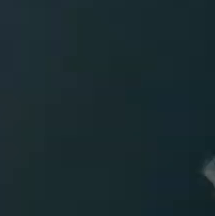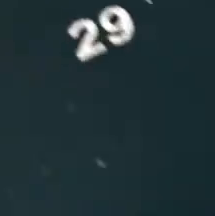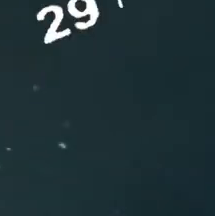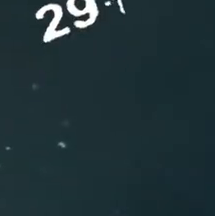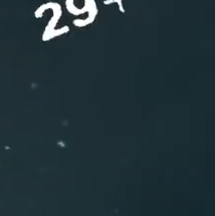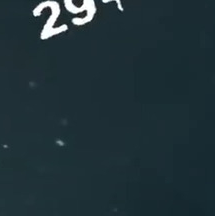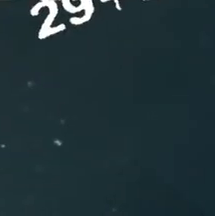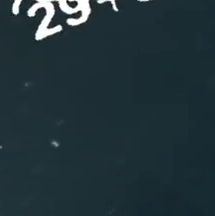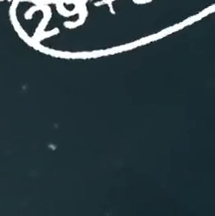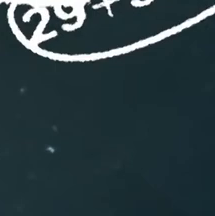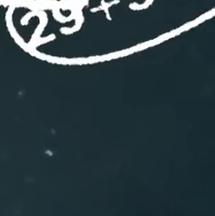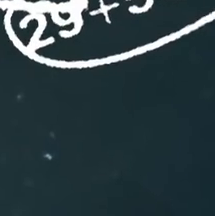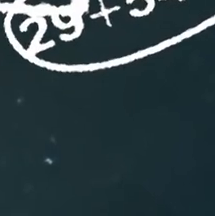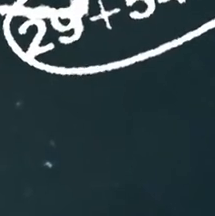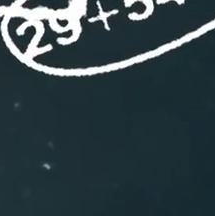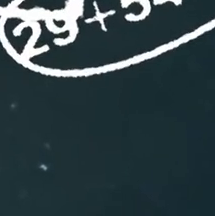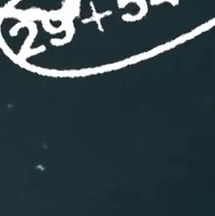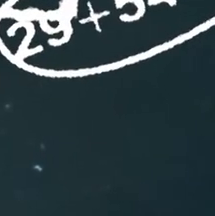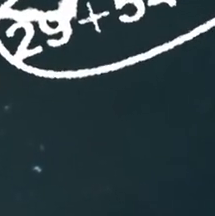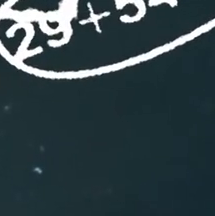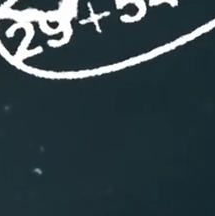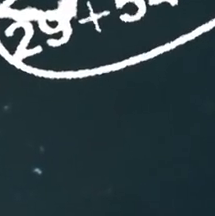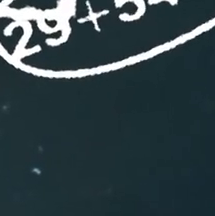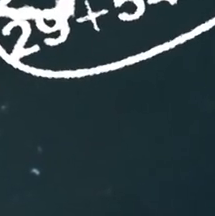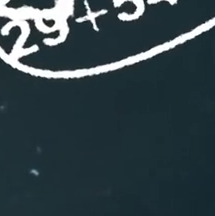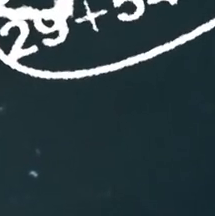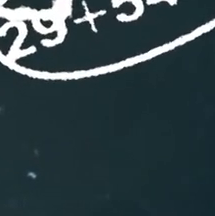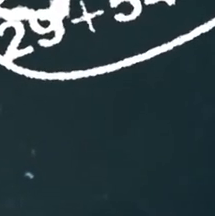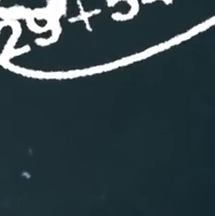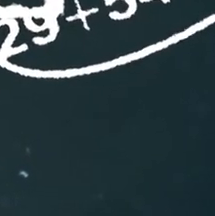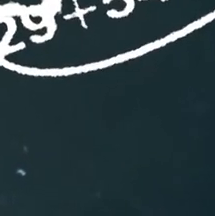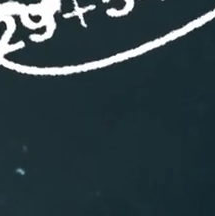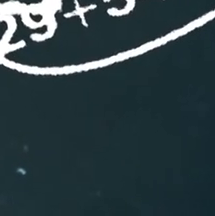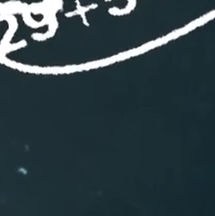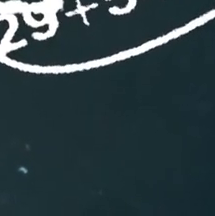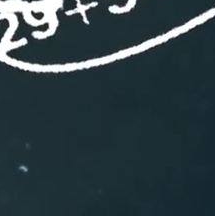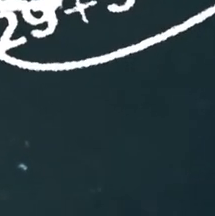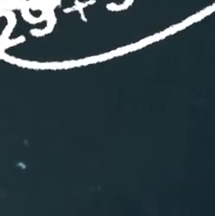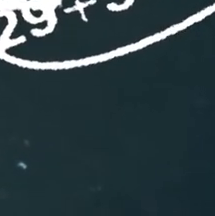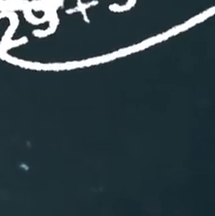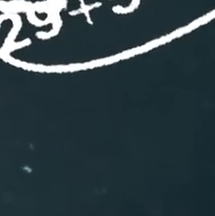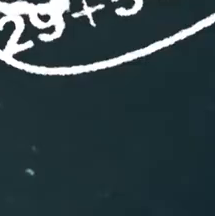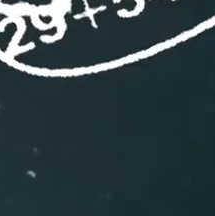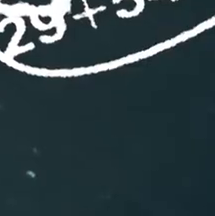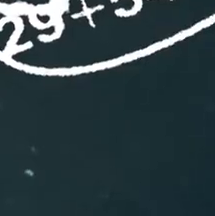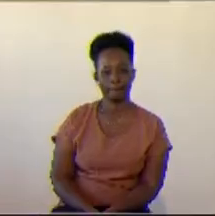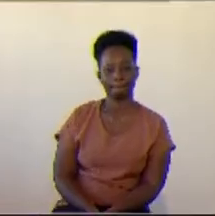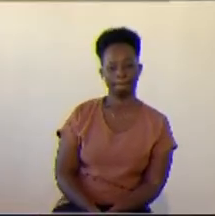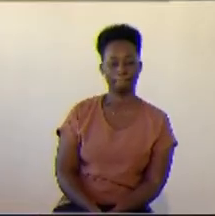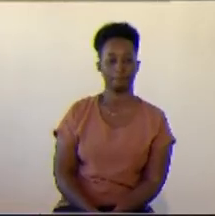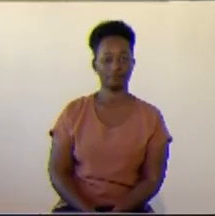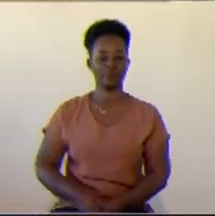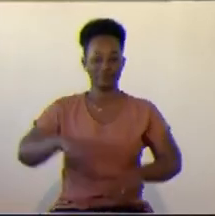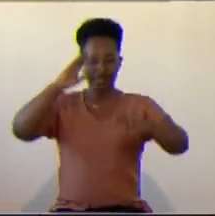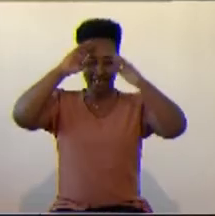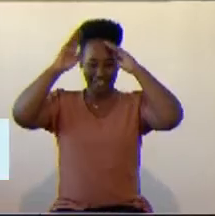Welcome to Study Time, a televised home learning program produced by Rwanda Education Board. Hello, my